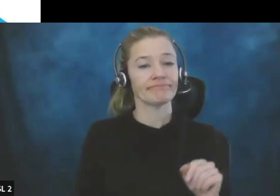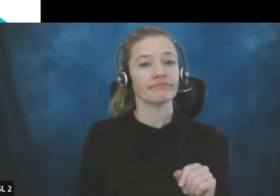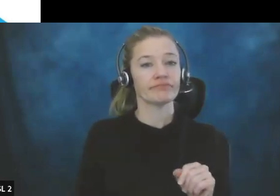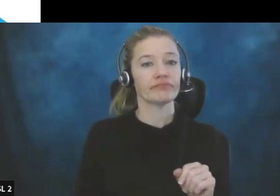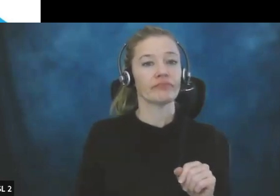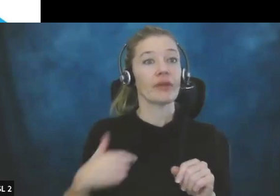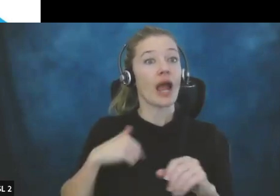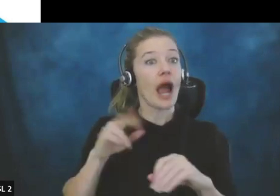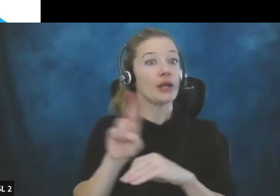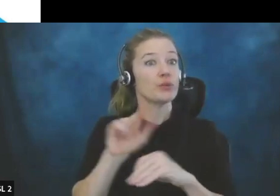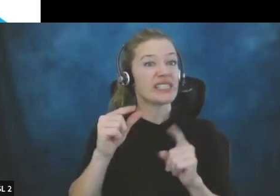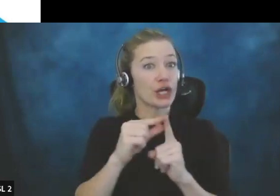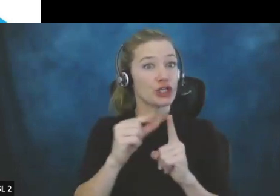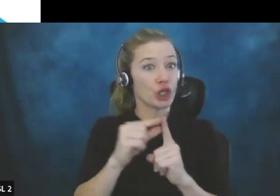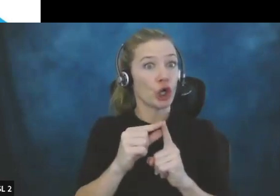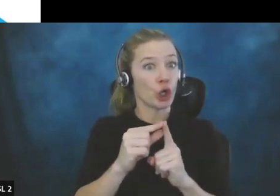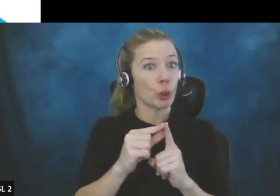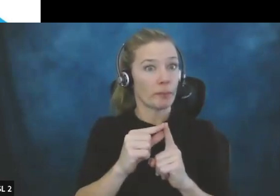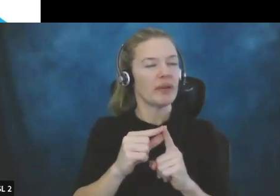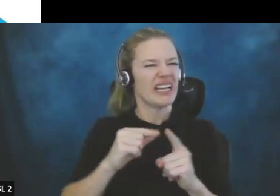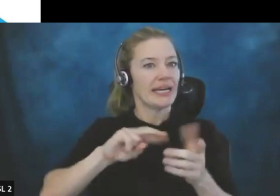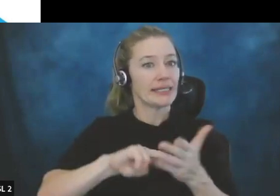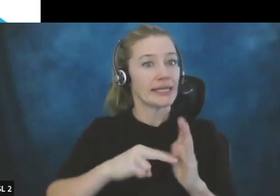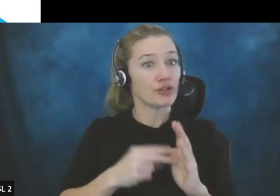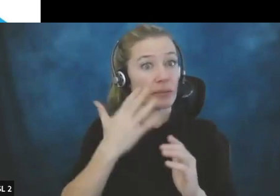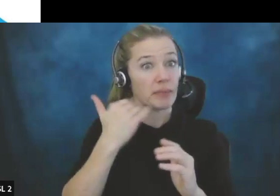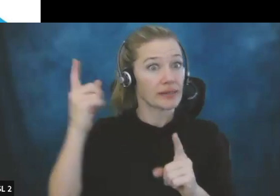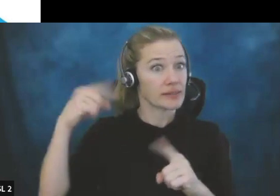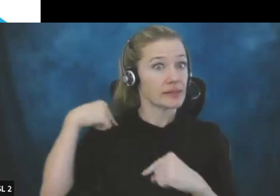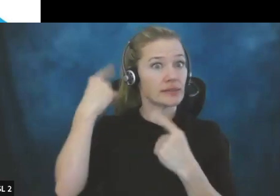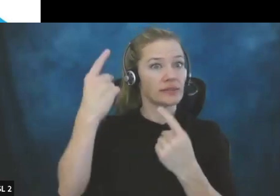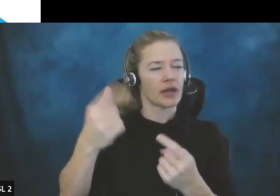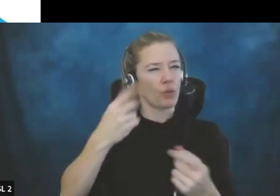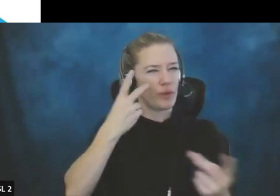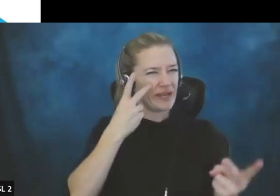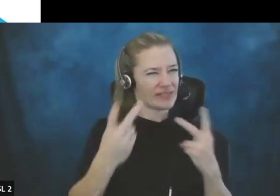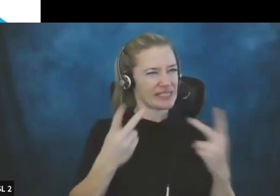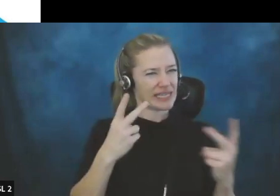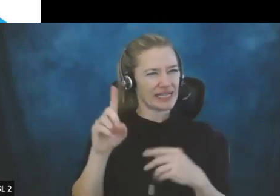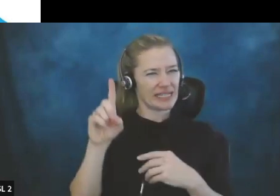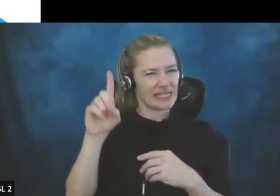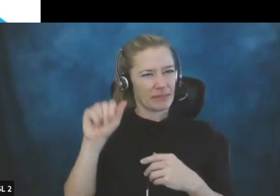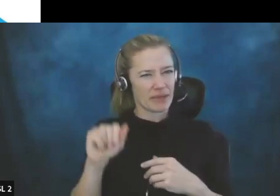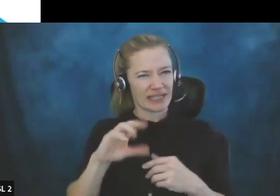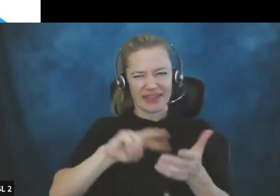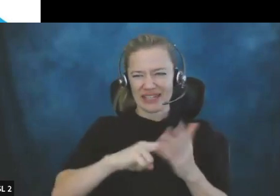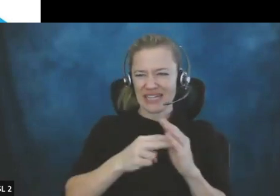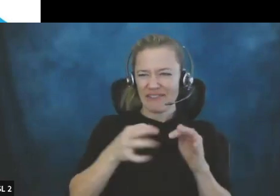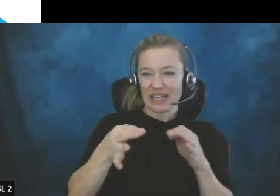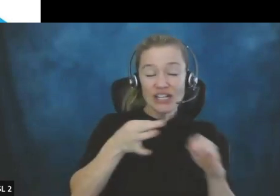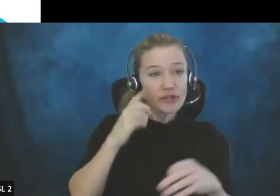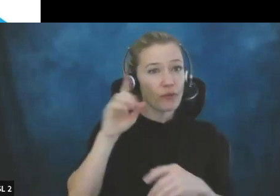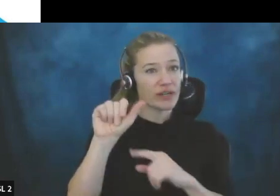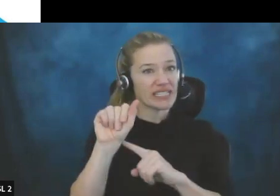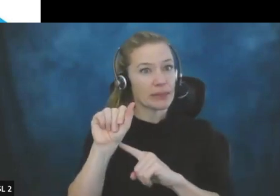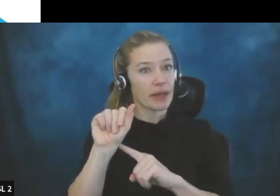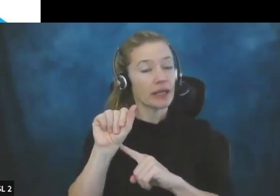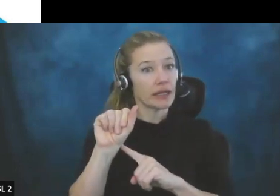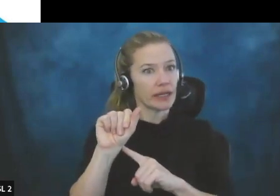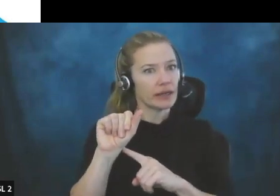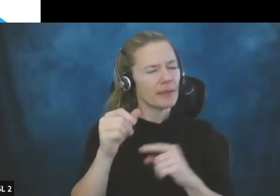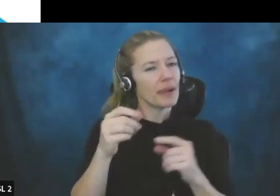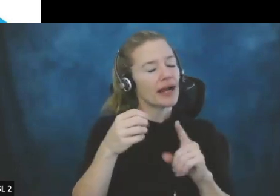and functional needs community. I use that term intentionally because over time, we've seen disability and the definition